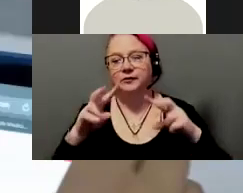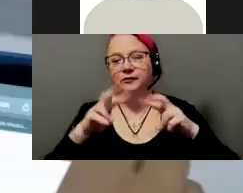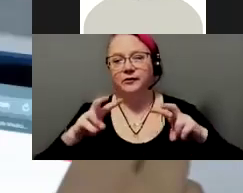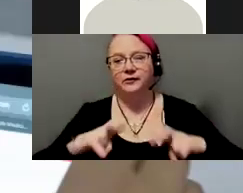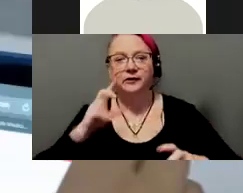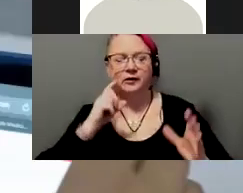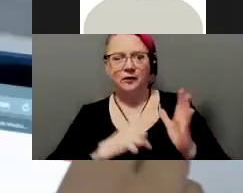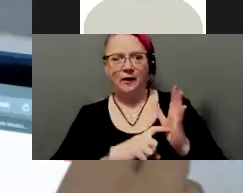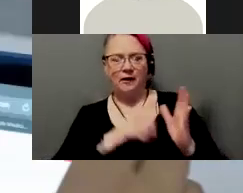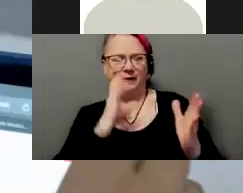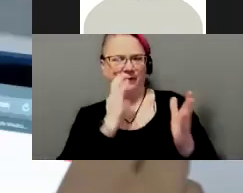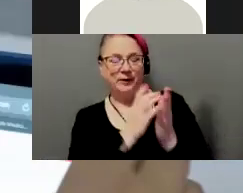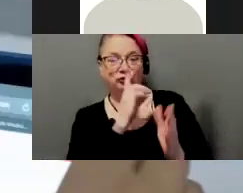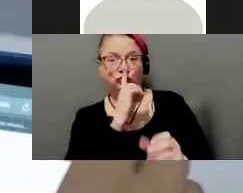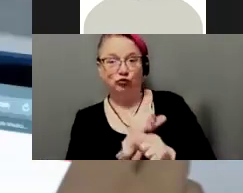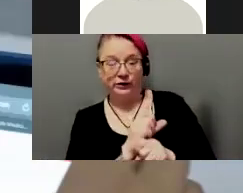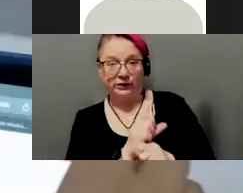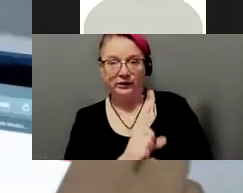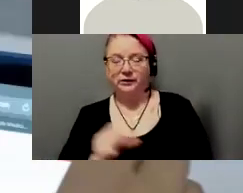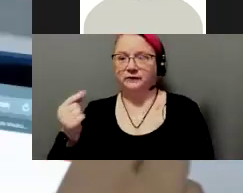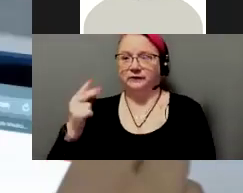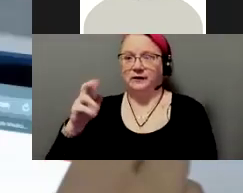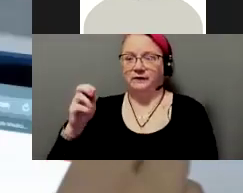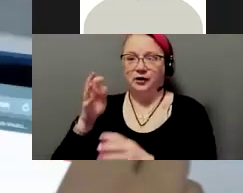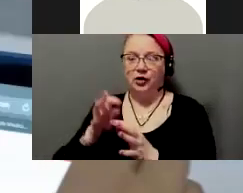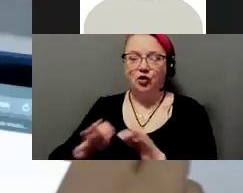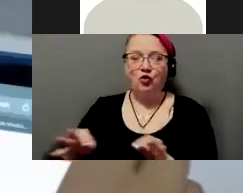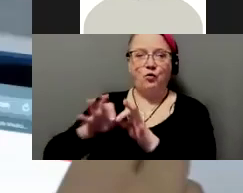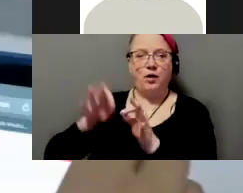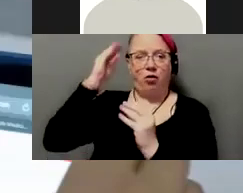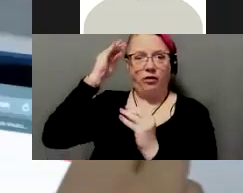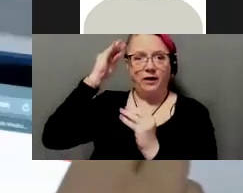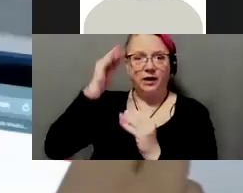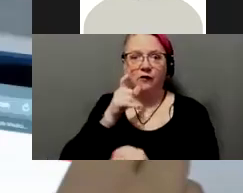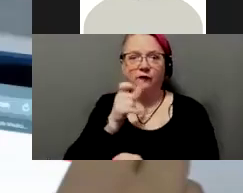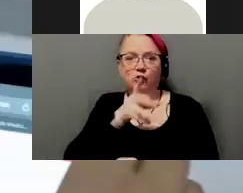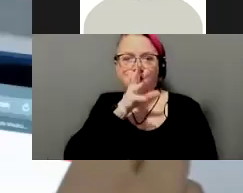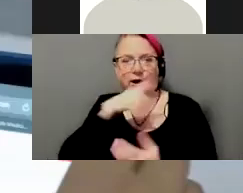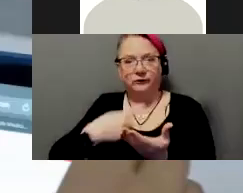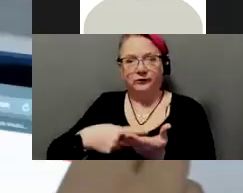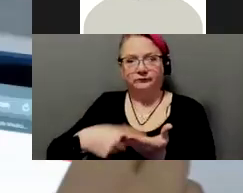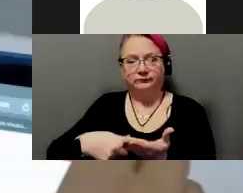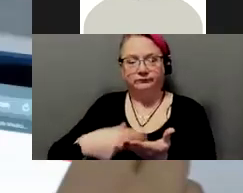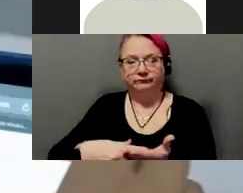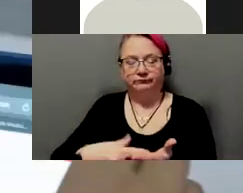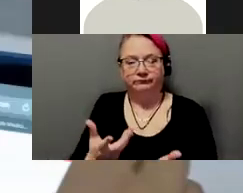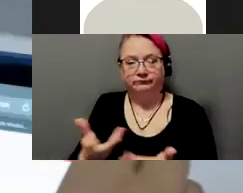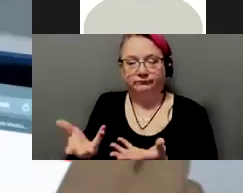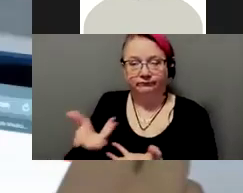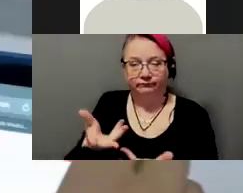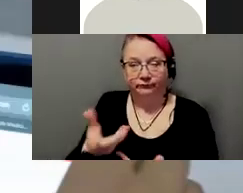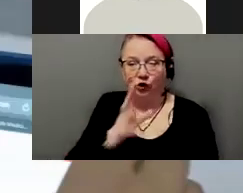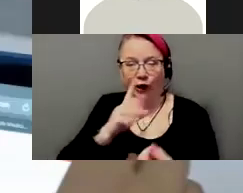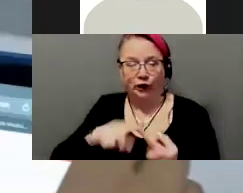are real. Stephanie shared critical thinking and who you may actually be talking to. Yeah,